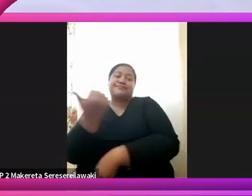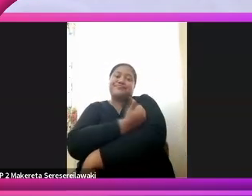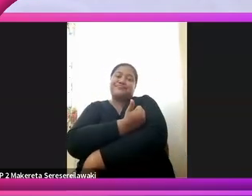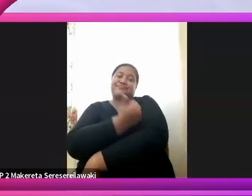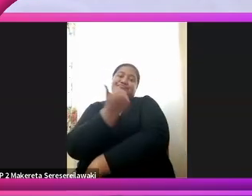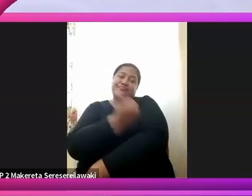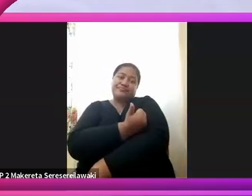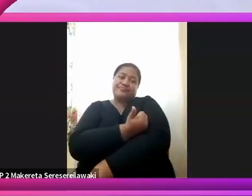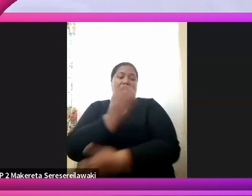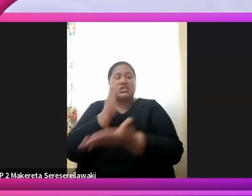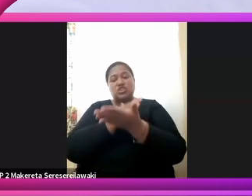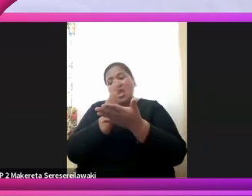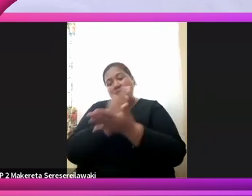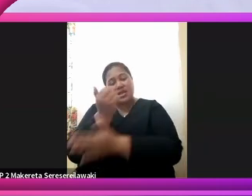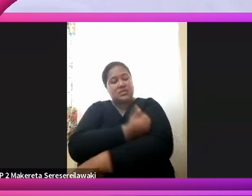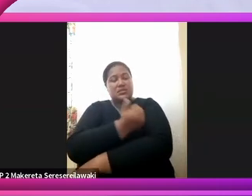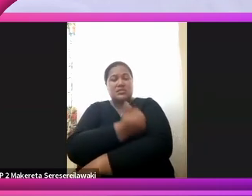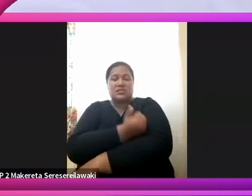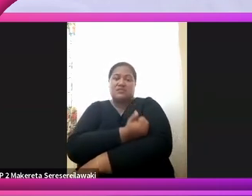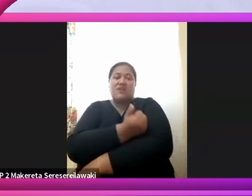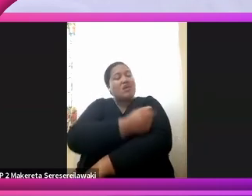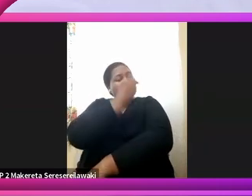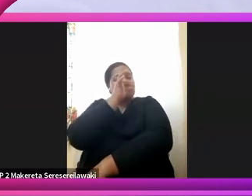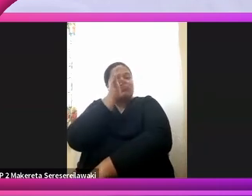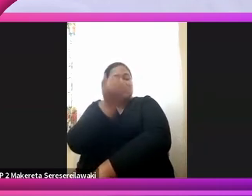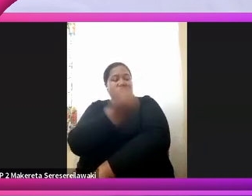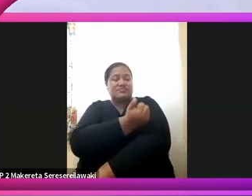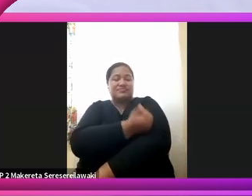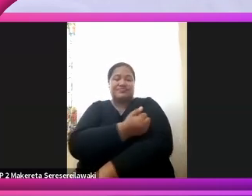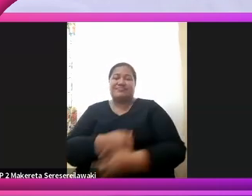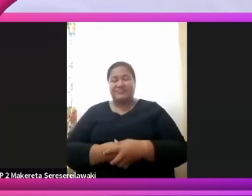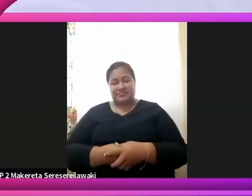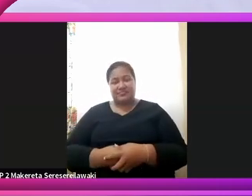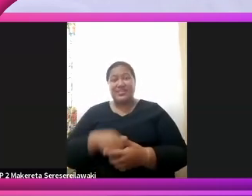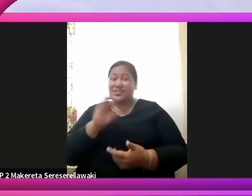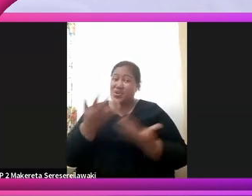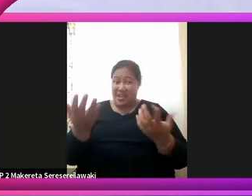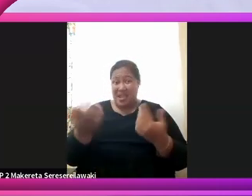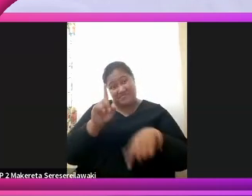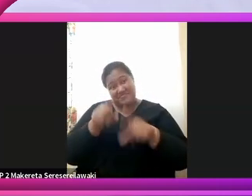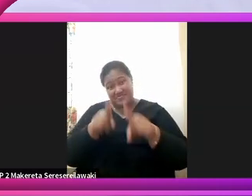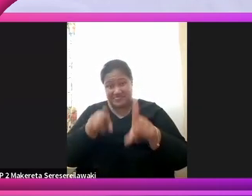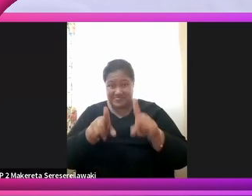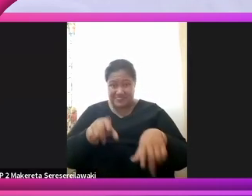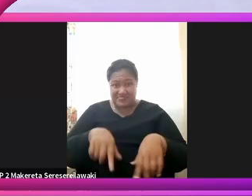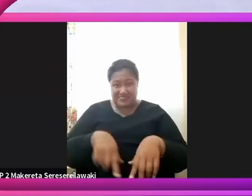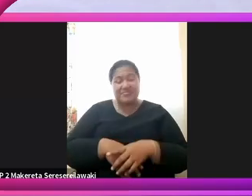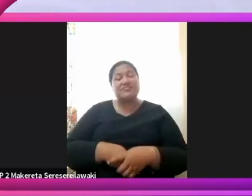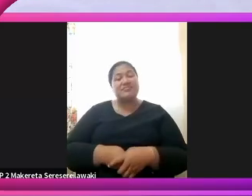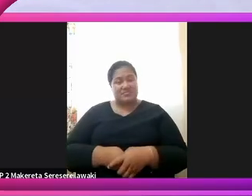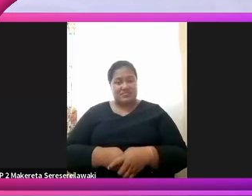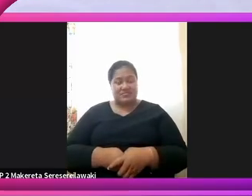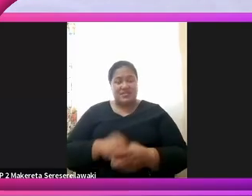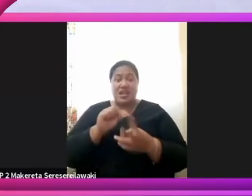sharing needle for the drug user, something like that. So the pattern of the epidemic is different. Also,